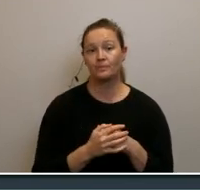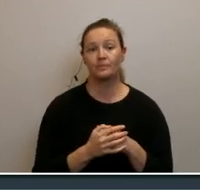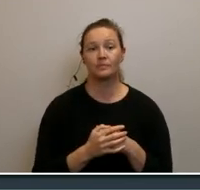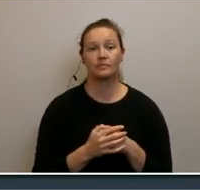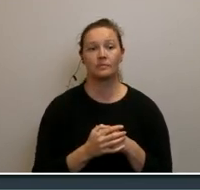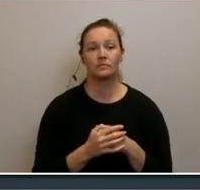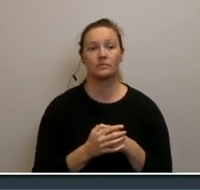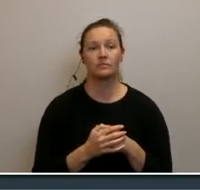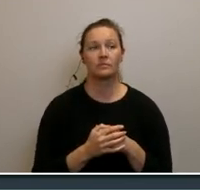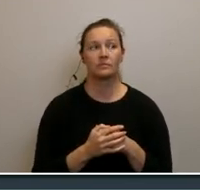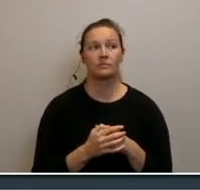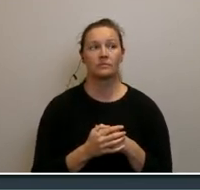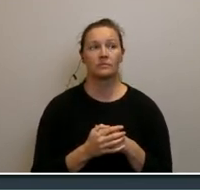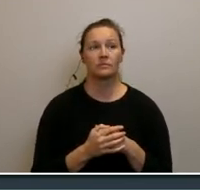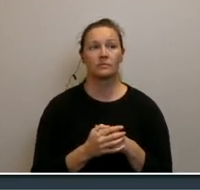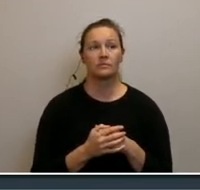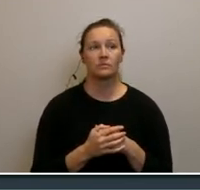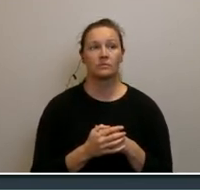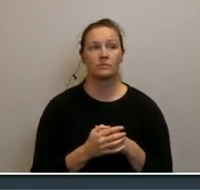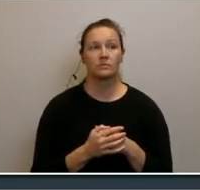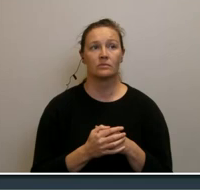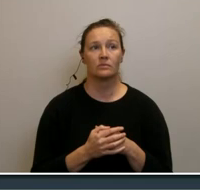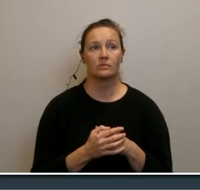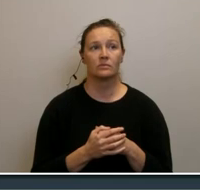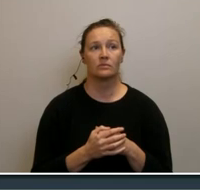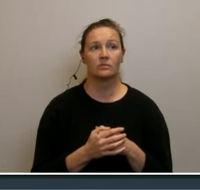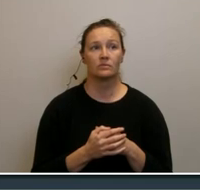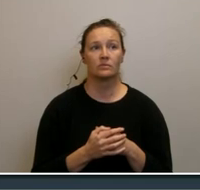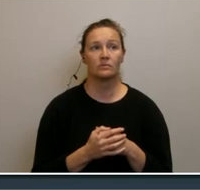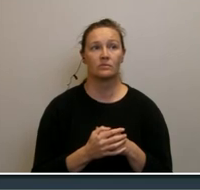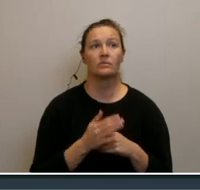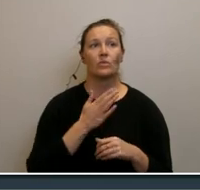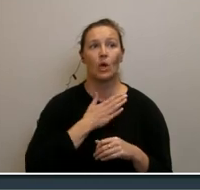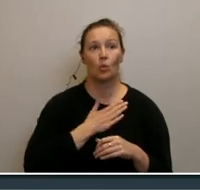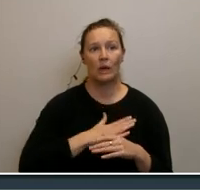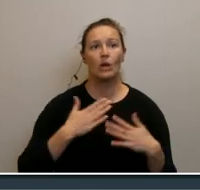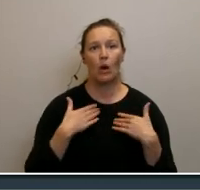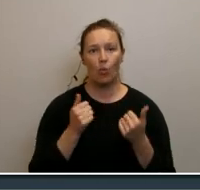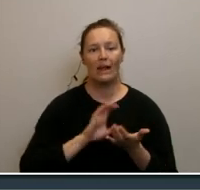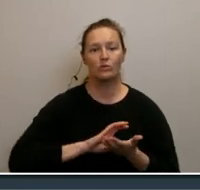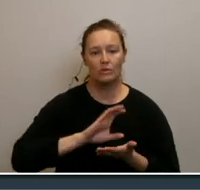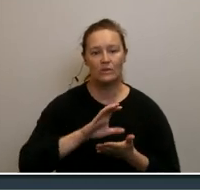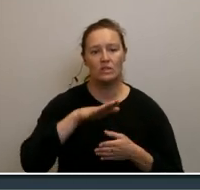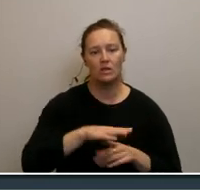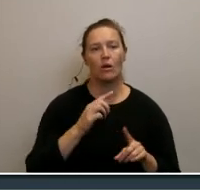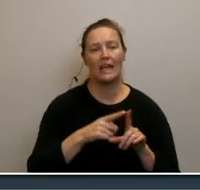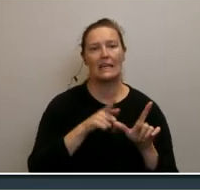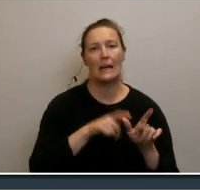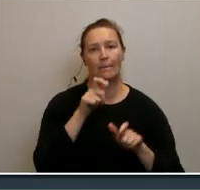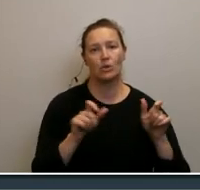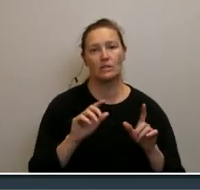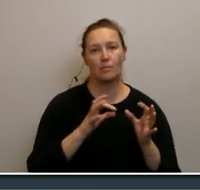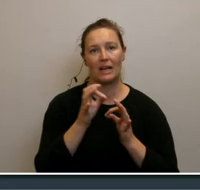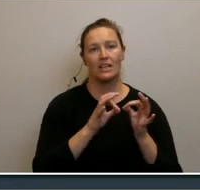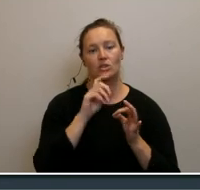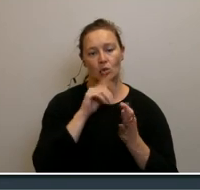So we call on for the development and implementation of a well-resourced child and young persons plan that will help all